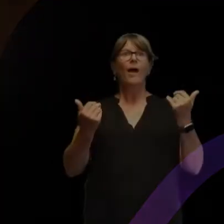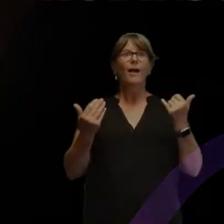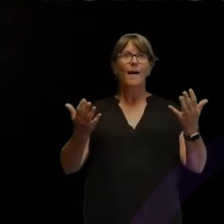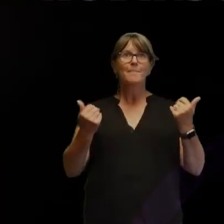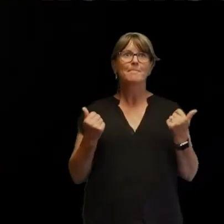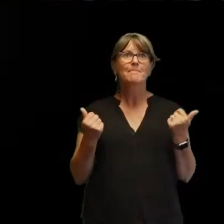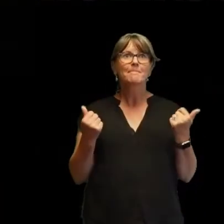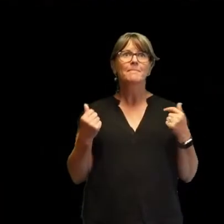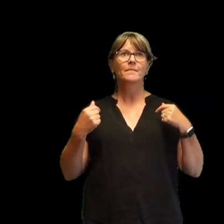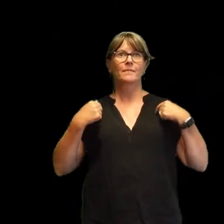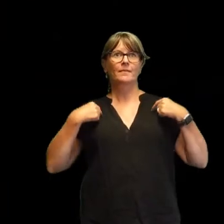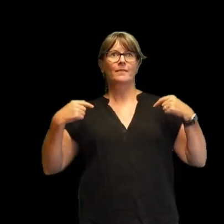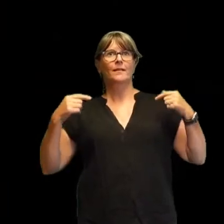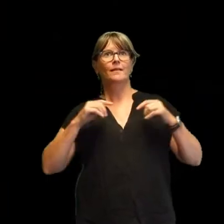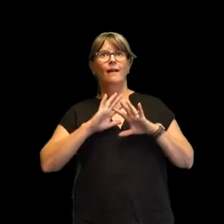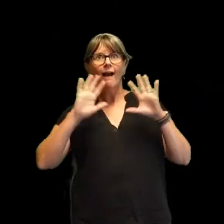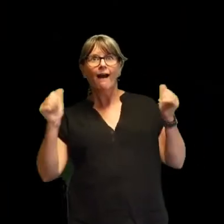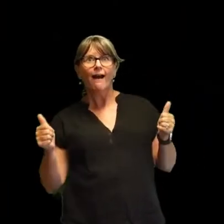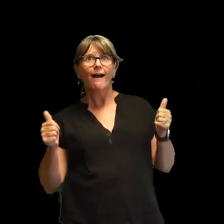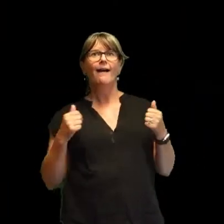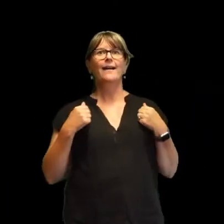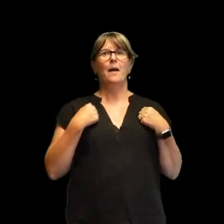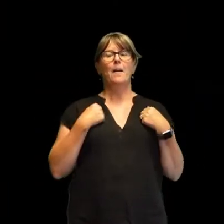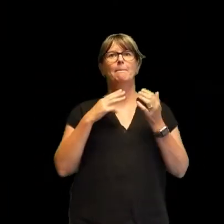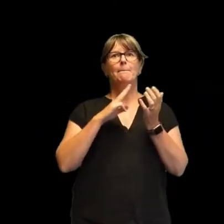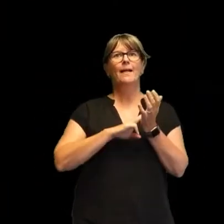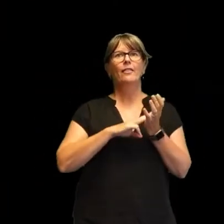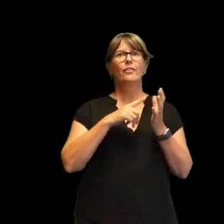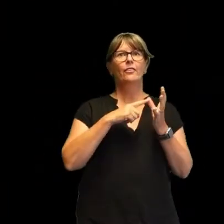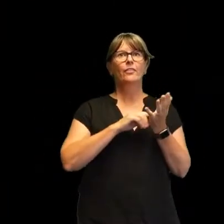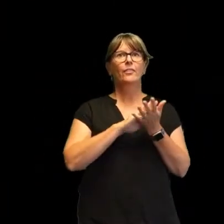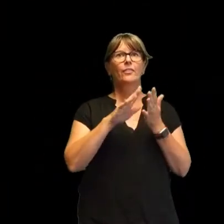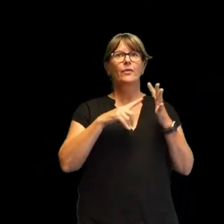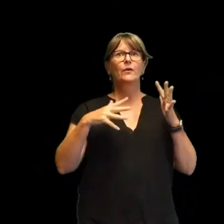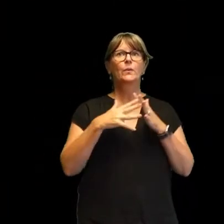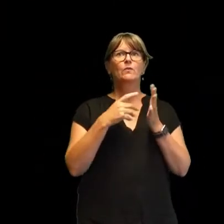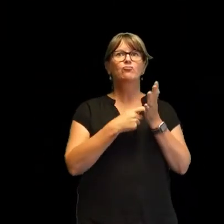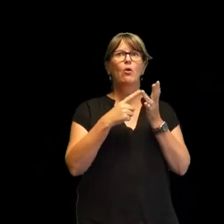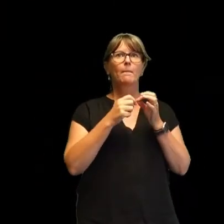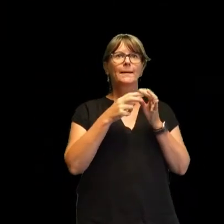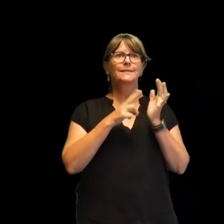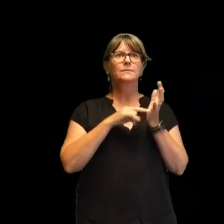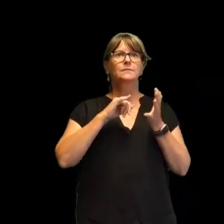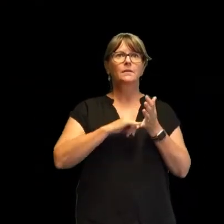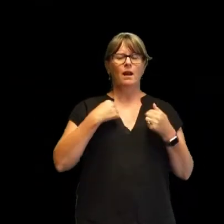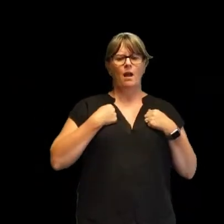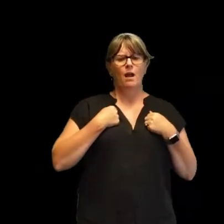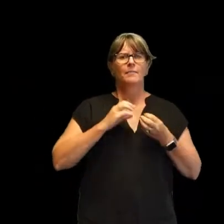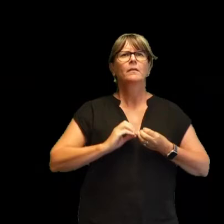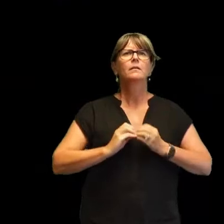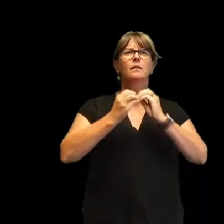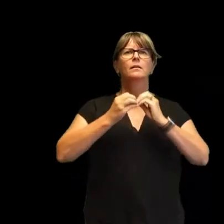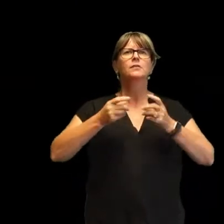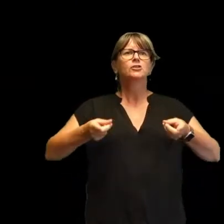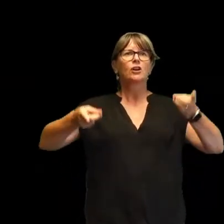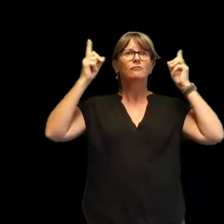Shemai, hi, I'm Matthew Robinson and I'm the Artistic Director of National Dance Company Wales.